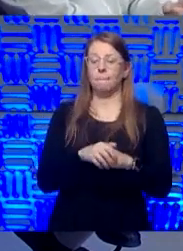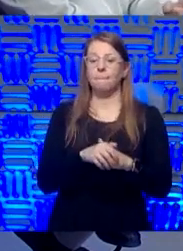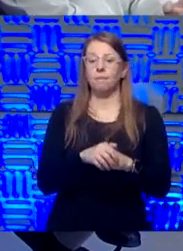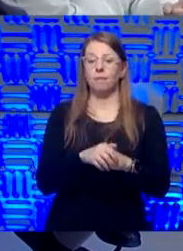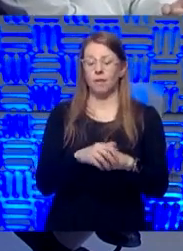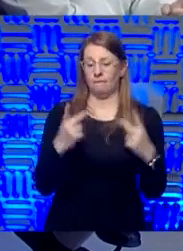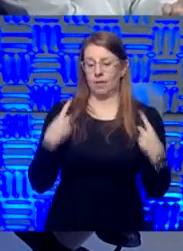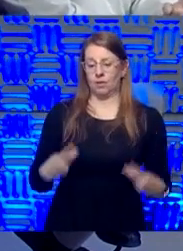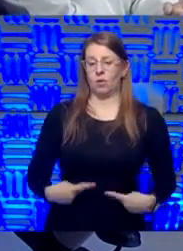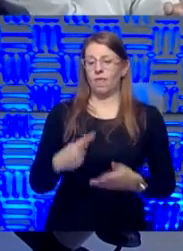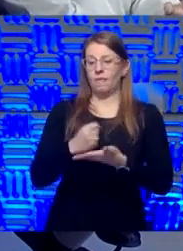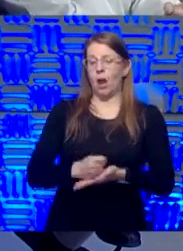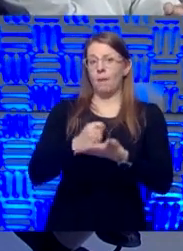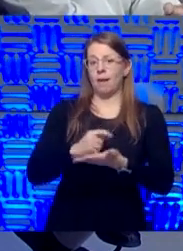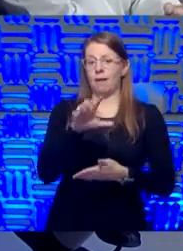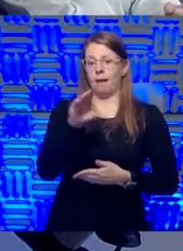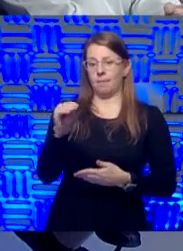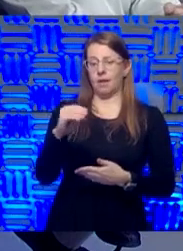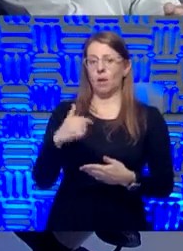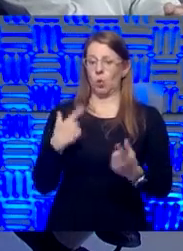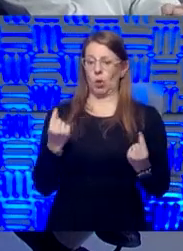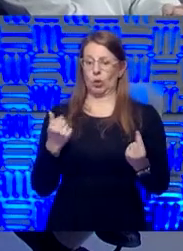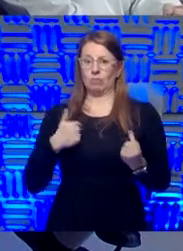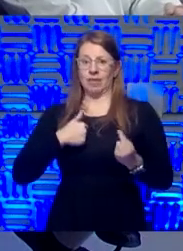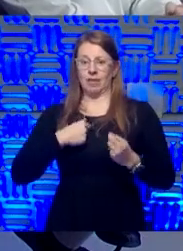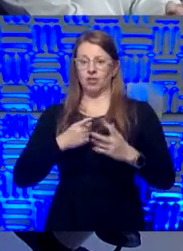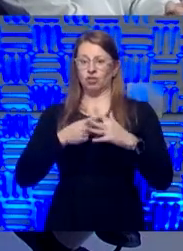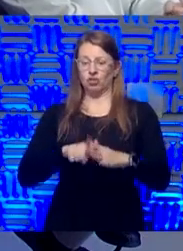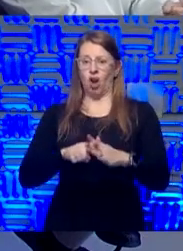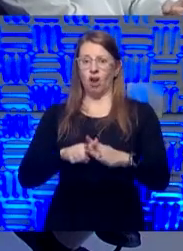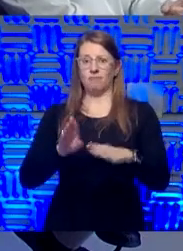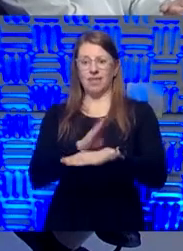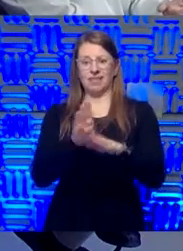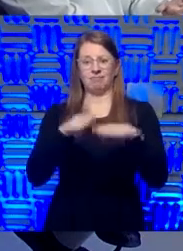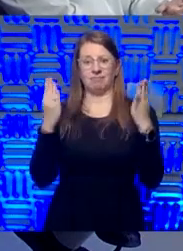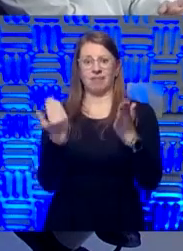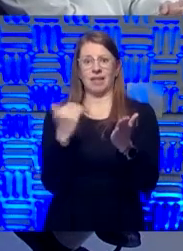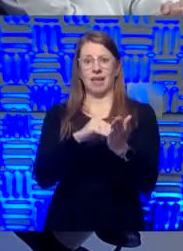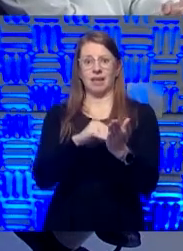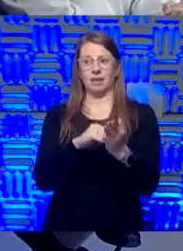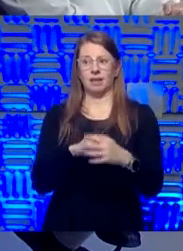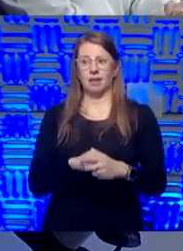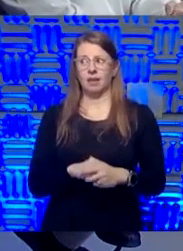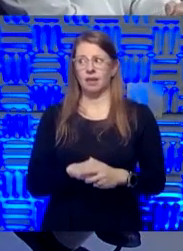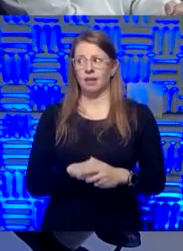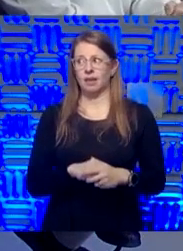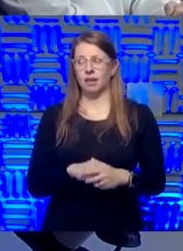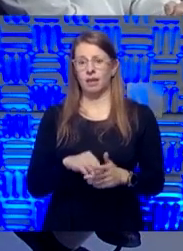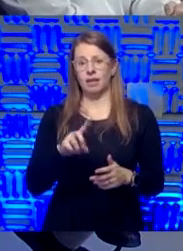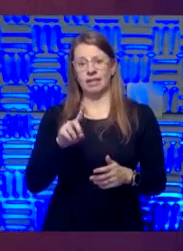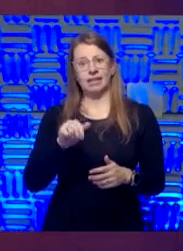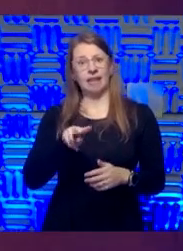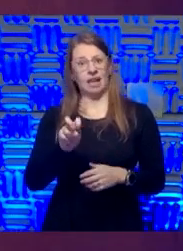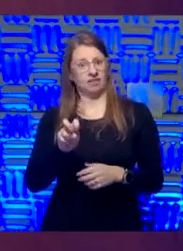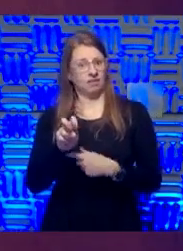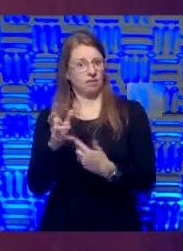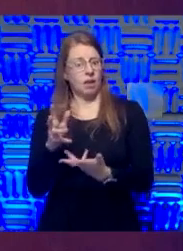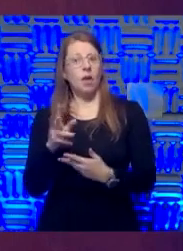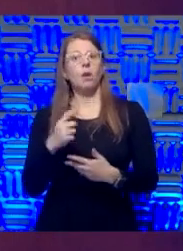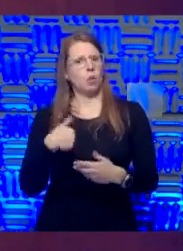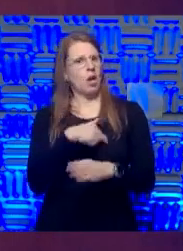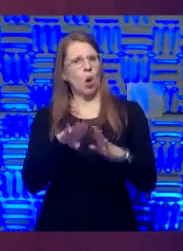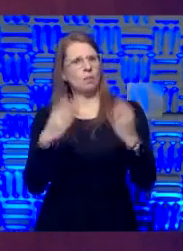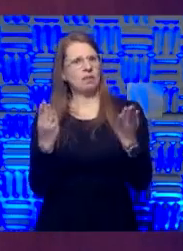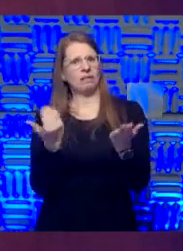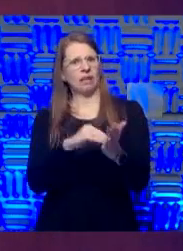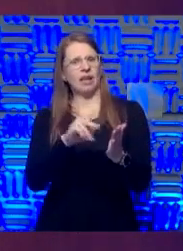physical therapy company. What should I do to restart my business? Is it All right, safe? Dave, what are you telling about physical therapy? You guys. Well, work all we the time. reopened at KU Health System,